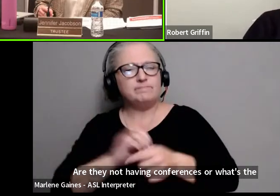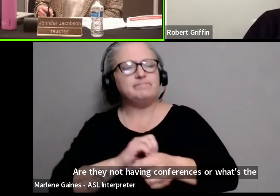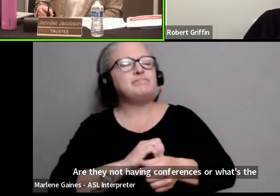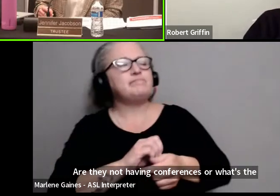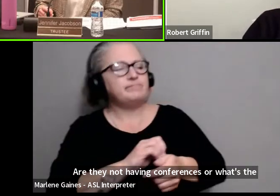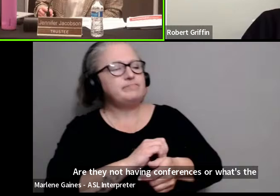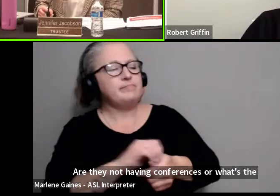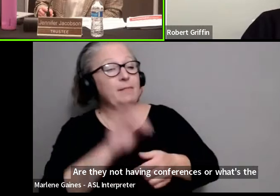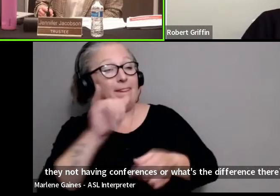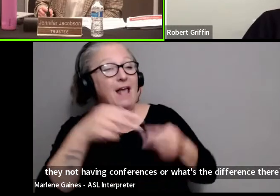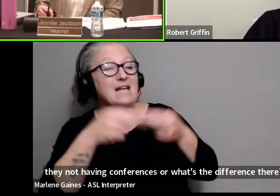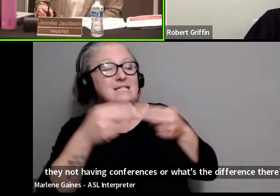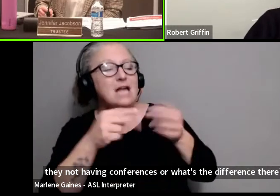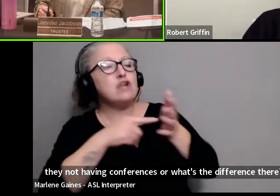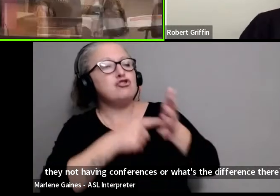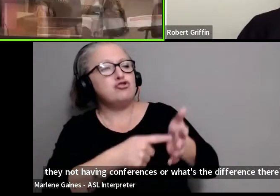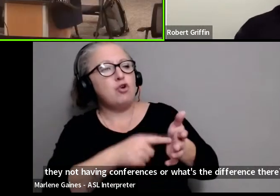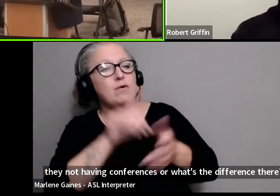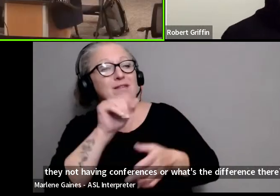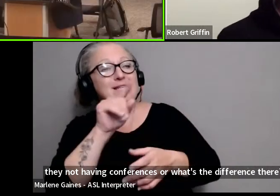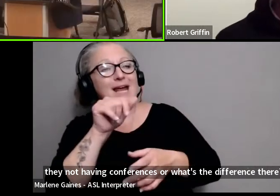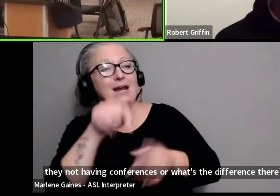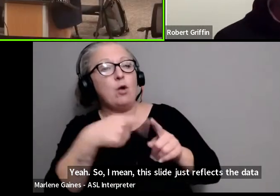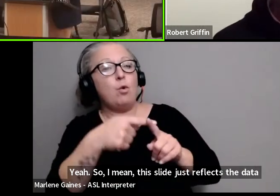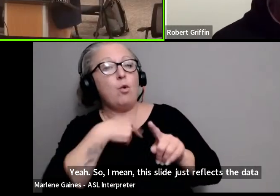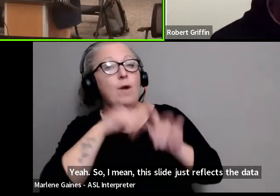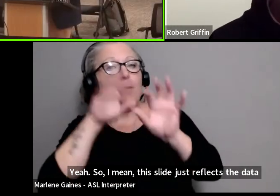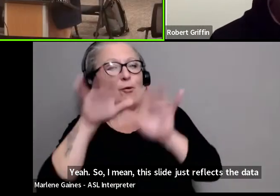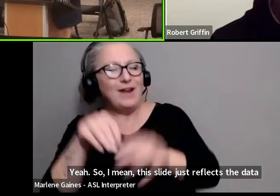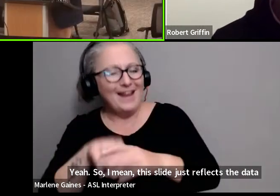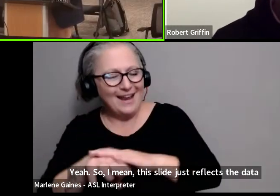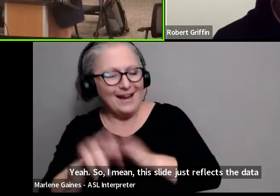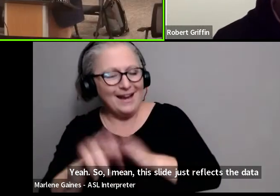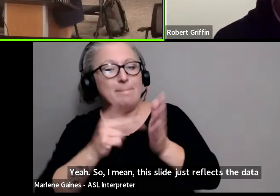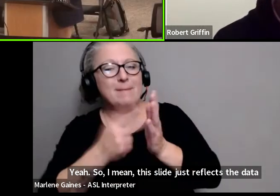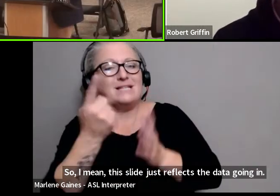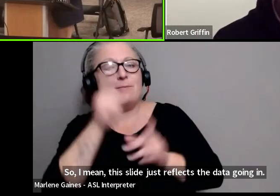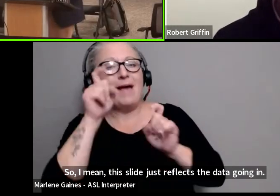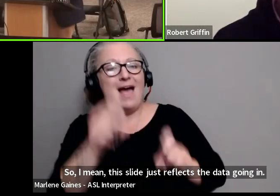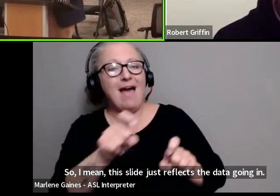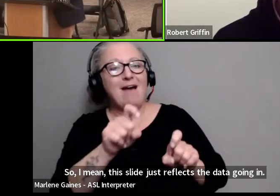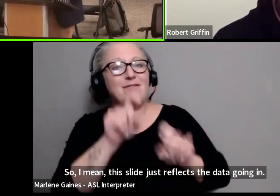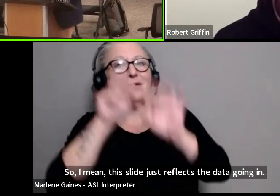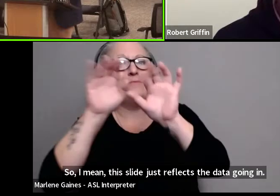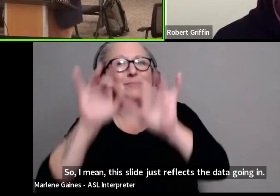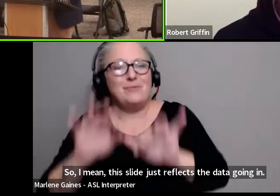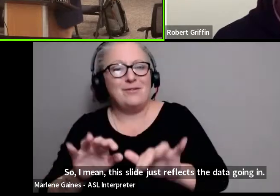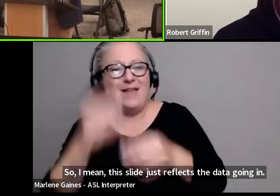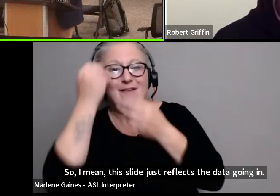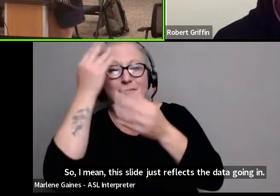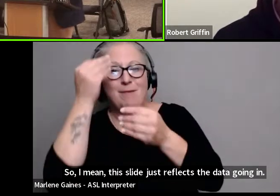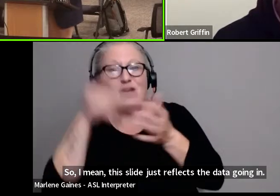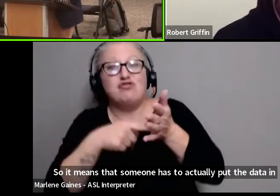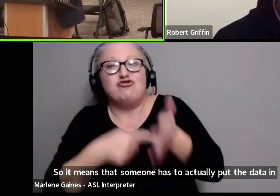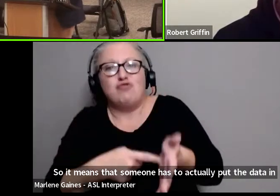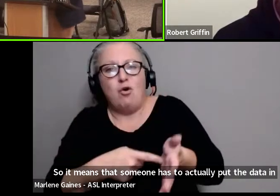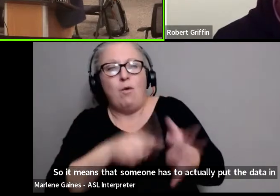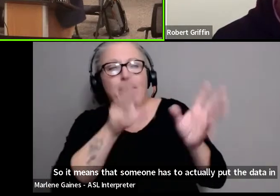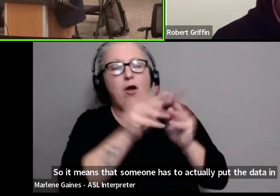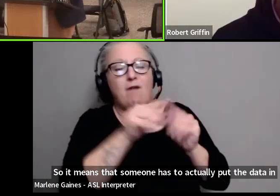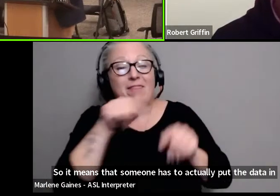so I mean, this slide just reflects the data going in. So it means that someone has to actually put the data in that reflects that conference. This is